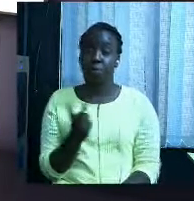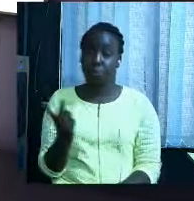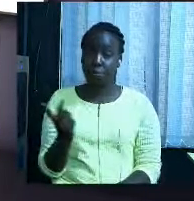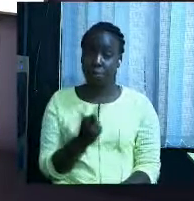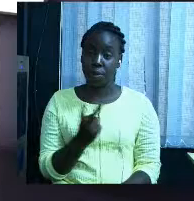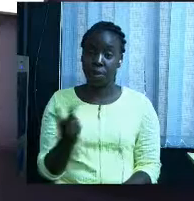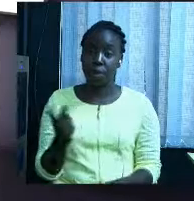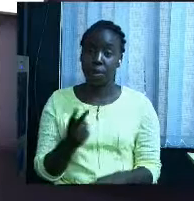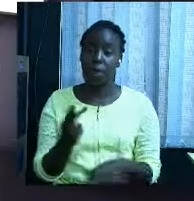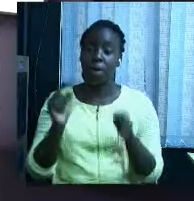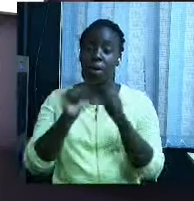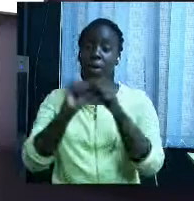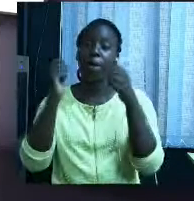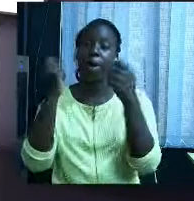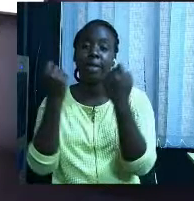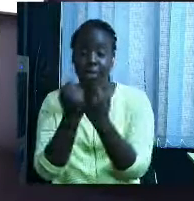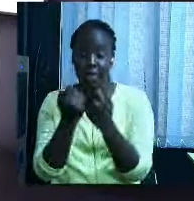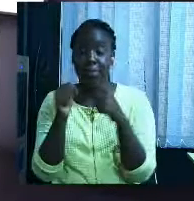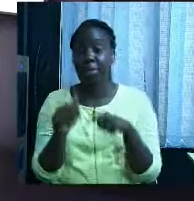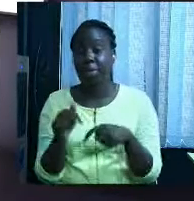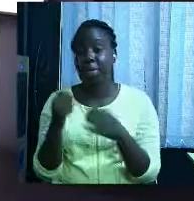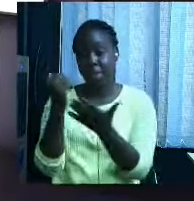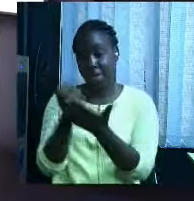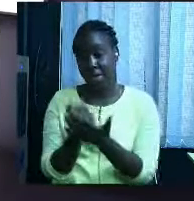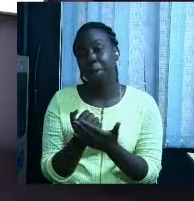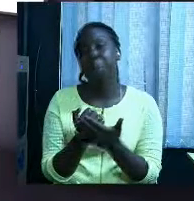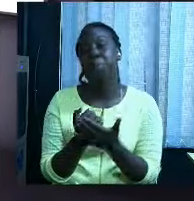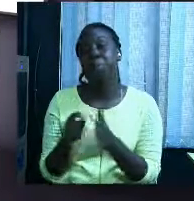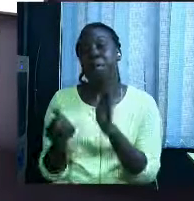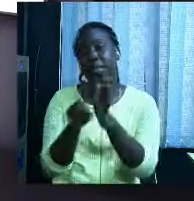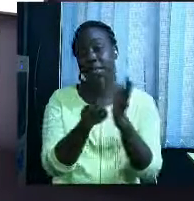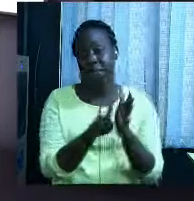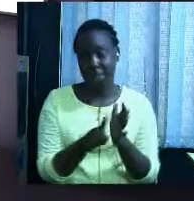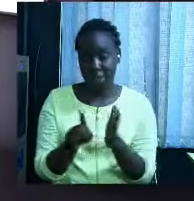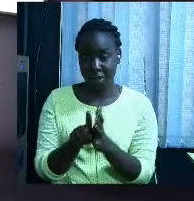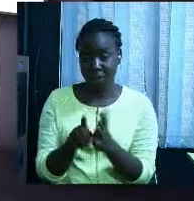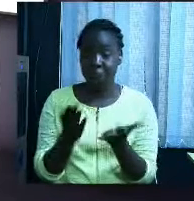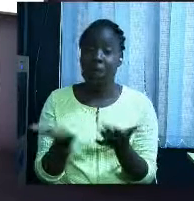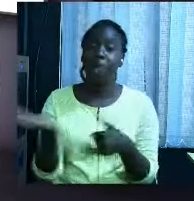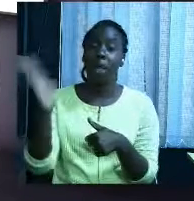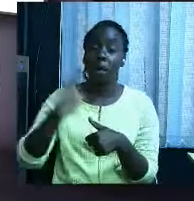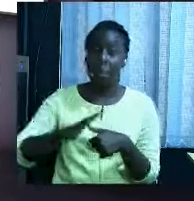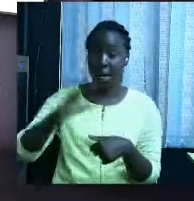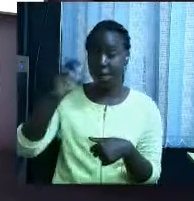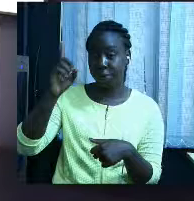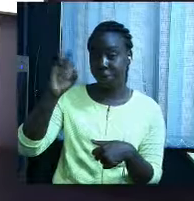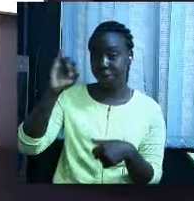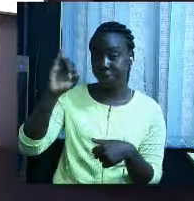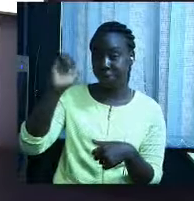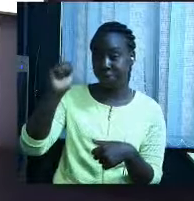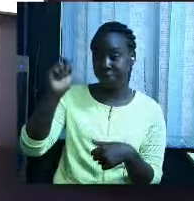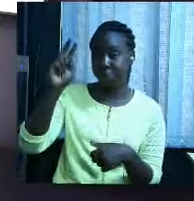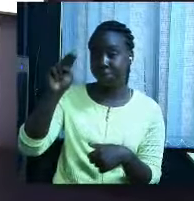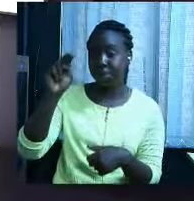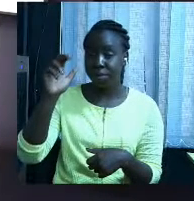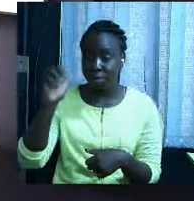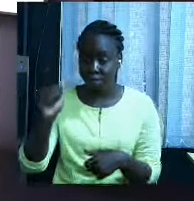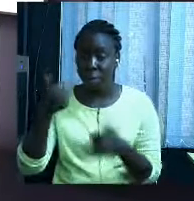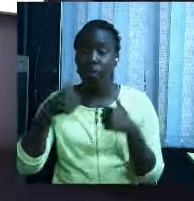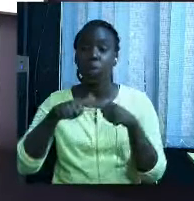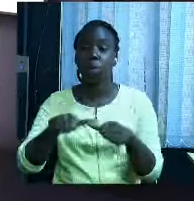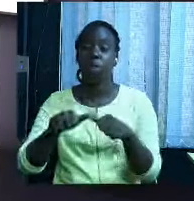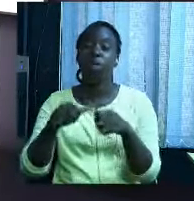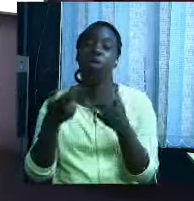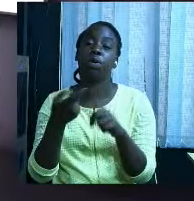Disability. Thank you and welcome back. I'll go back to Diana and want to pick from where she stopped